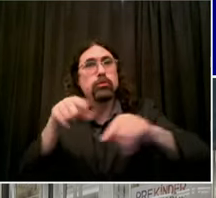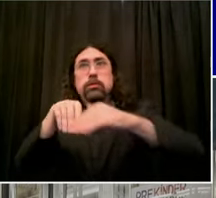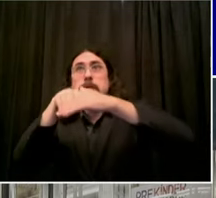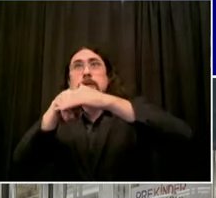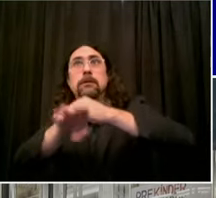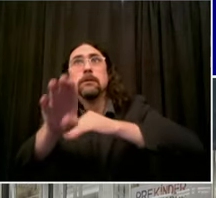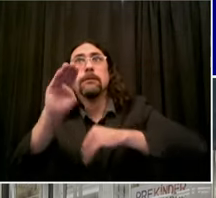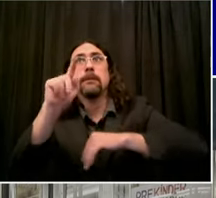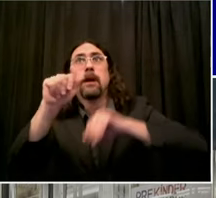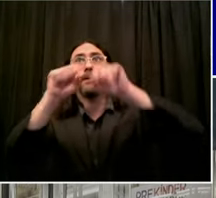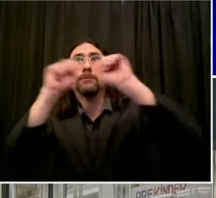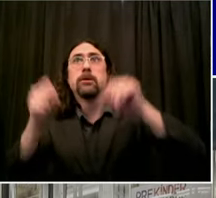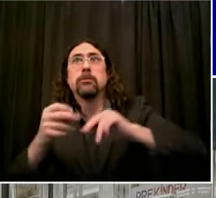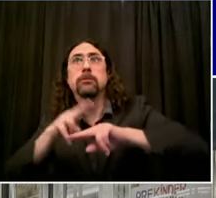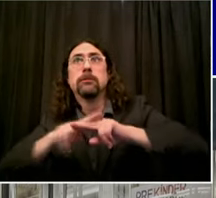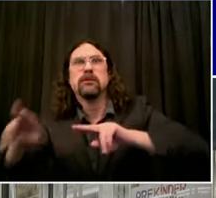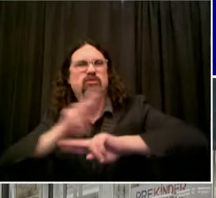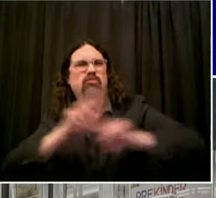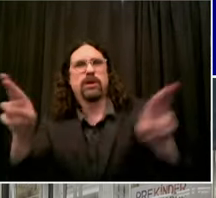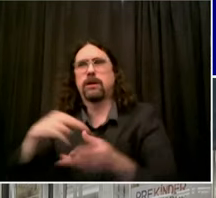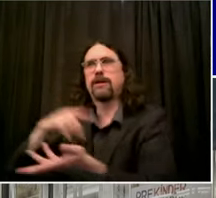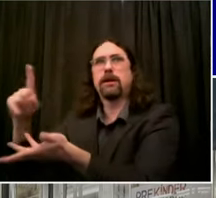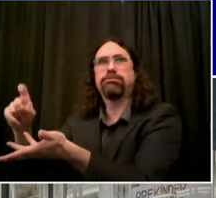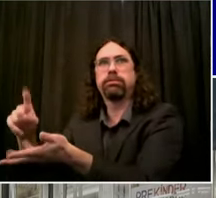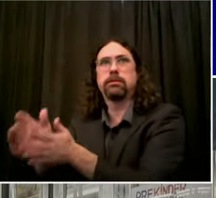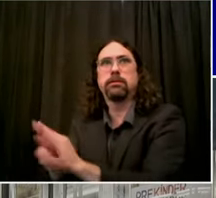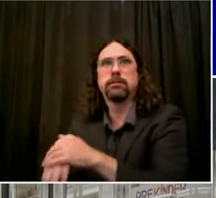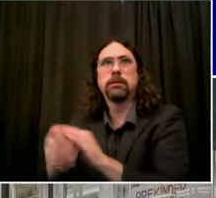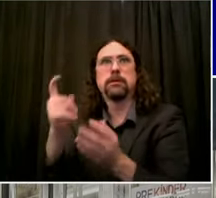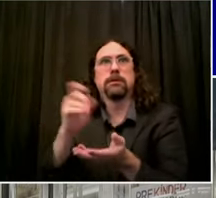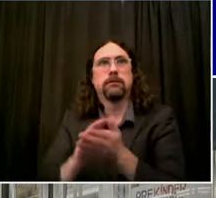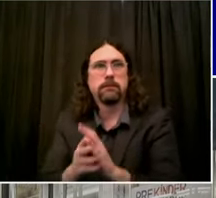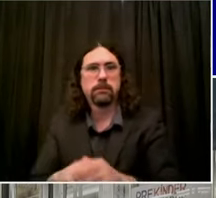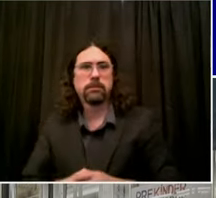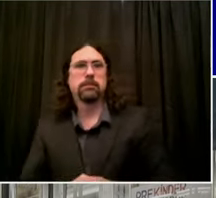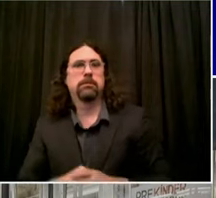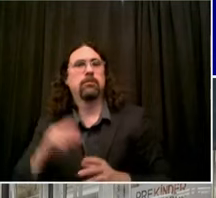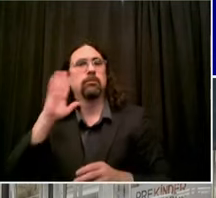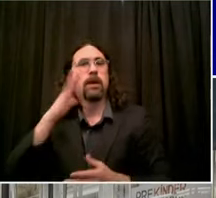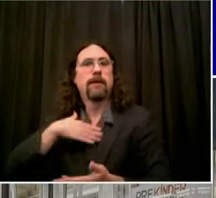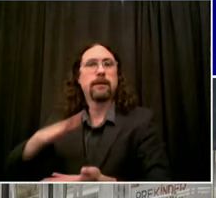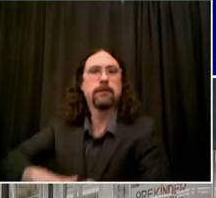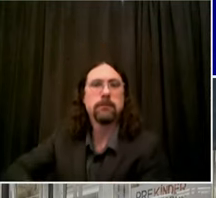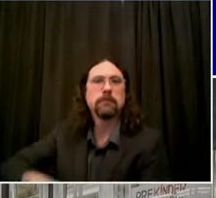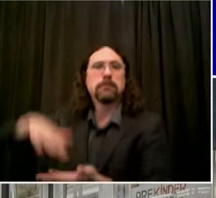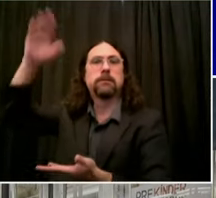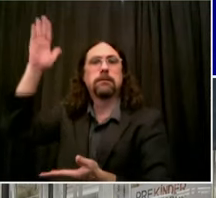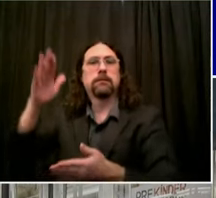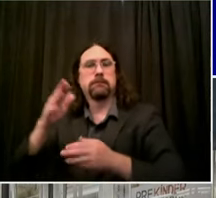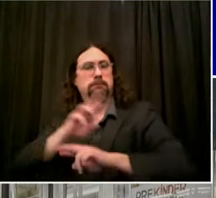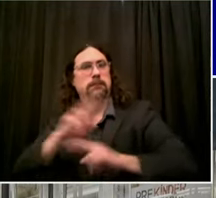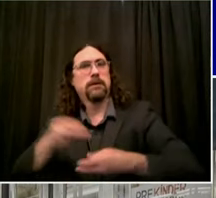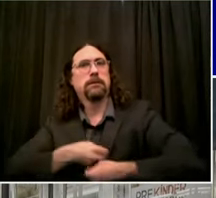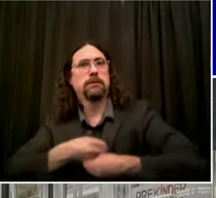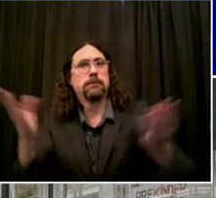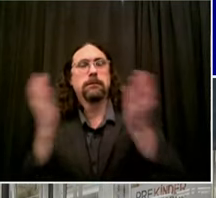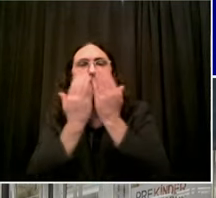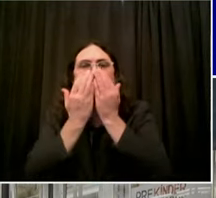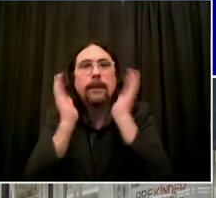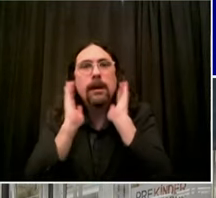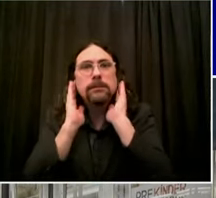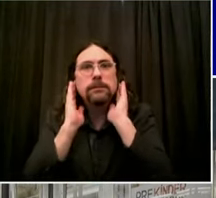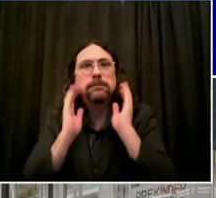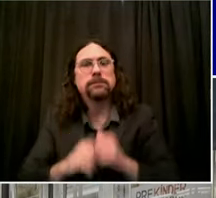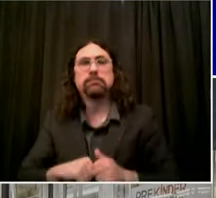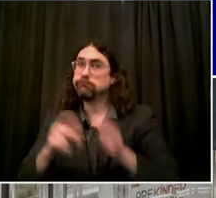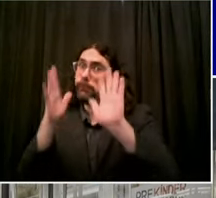face coverings. The city of New York will provide 1 million face coverings. Working with the MTA for free to New Yorkers, we want to make sure it's always easy to have